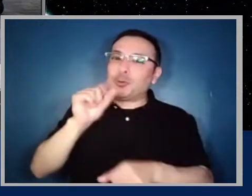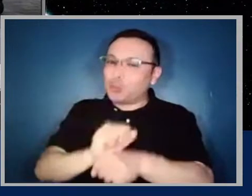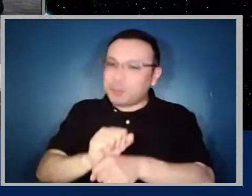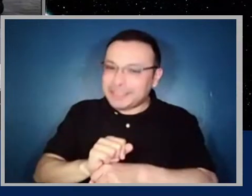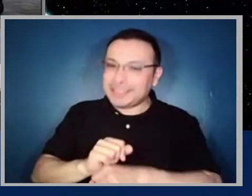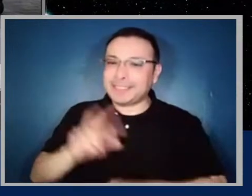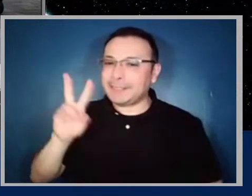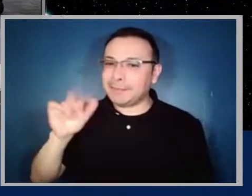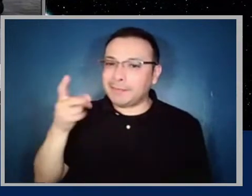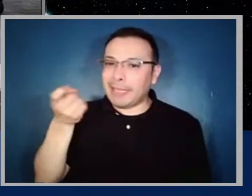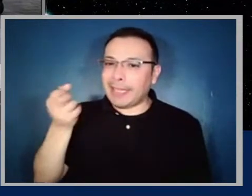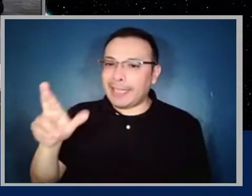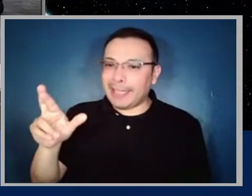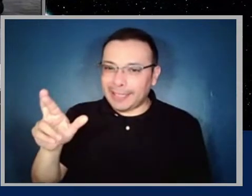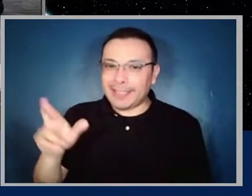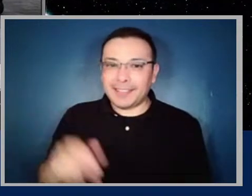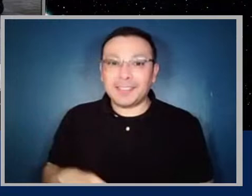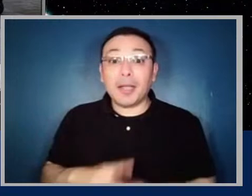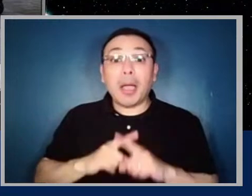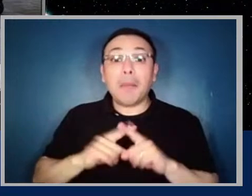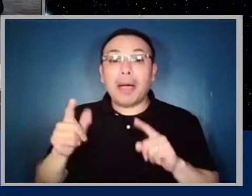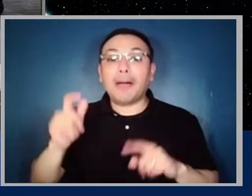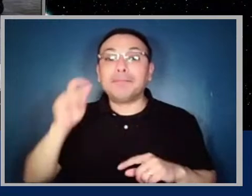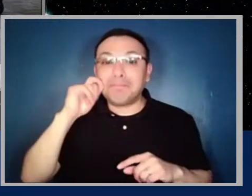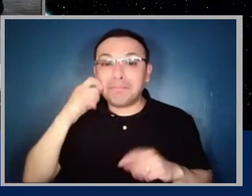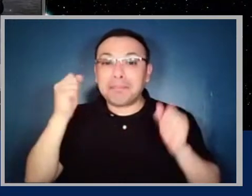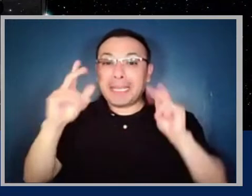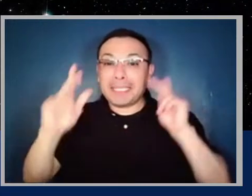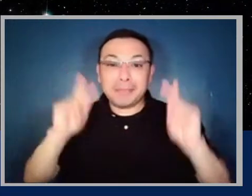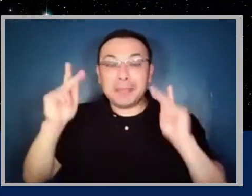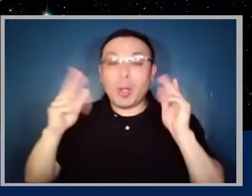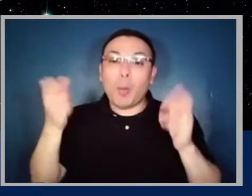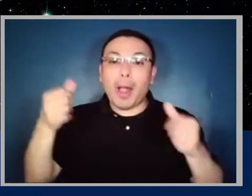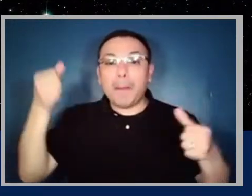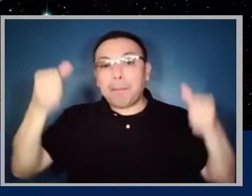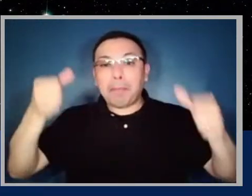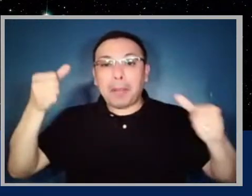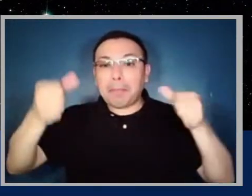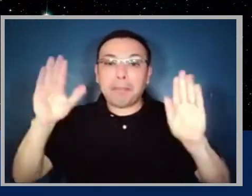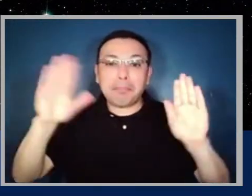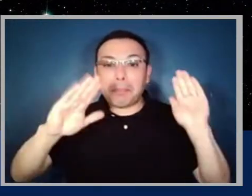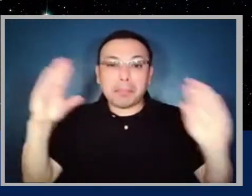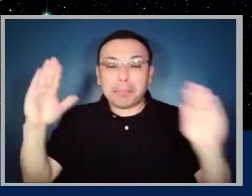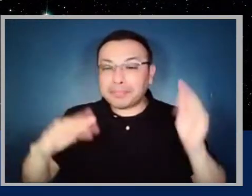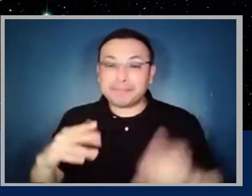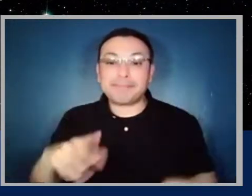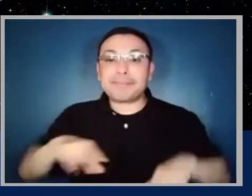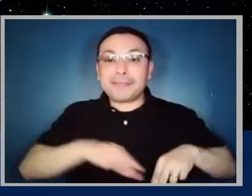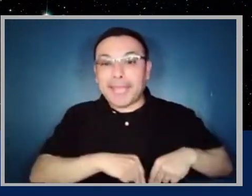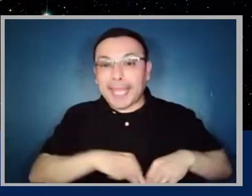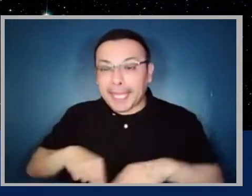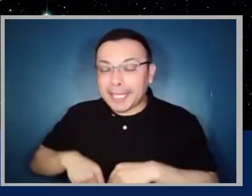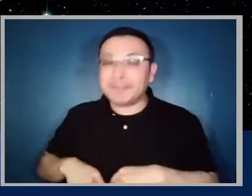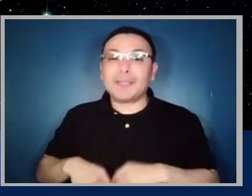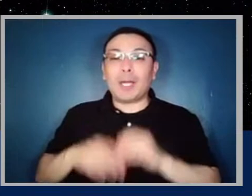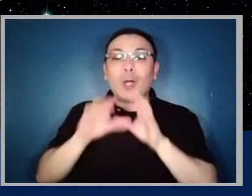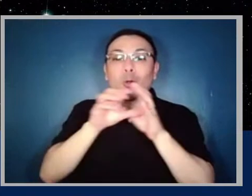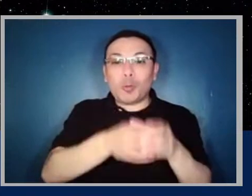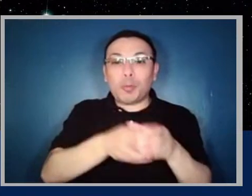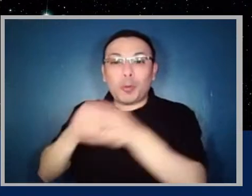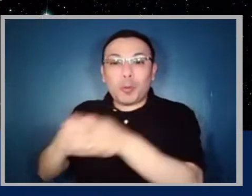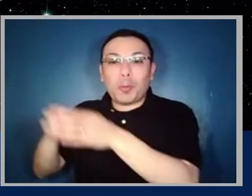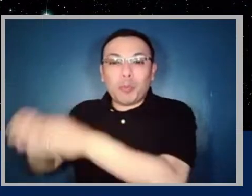to start. Everybody wants to put their own stickers on the Vader. We're like, sure. So we're going to have Navy stickers, and every time we have crew members, we'll put their stickers on.